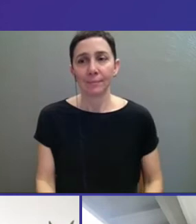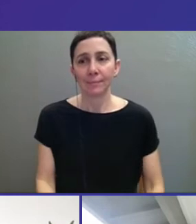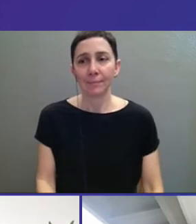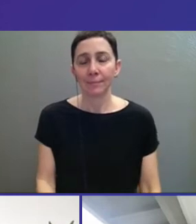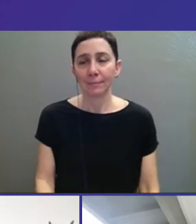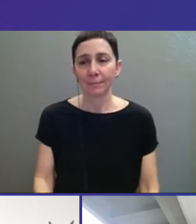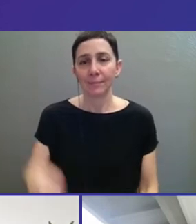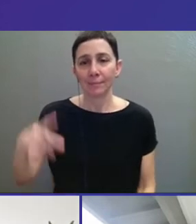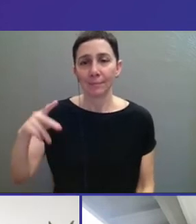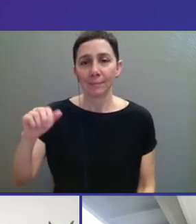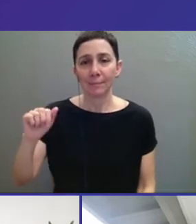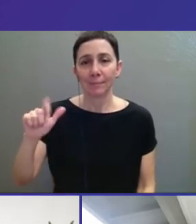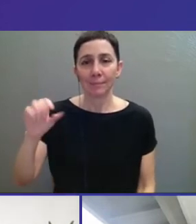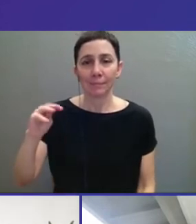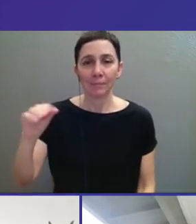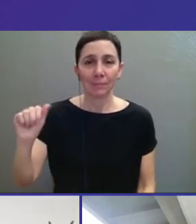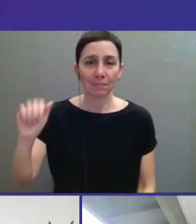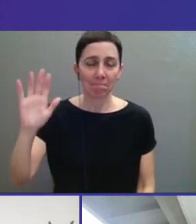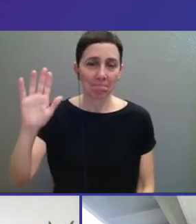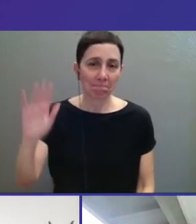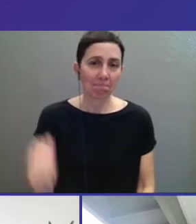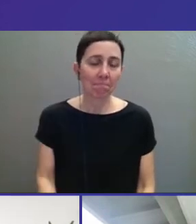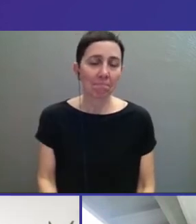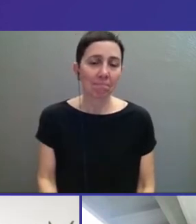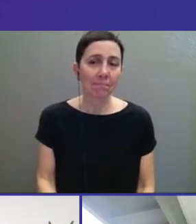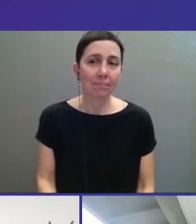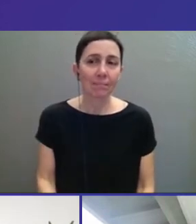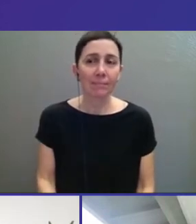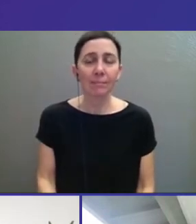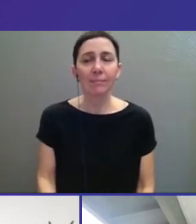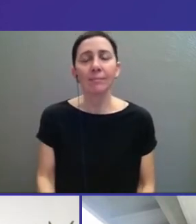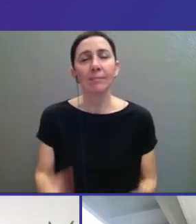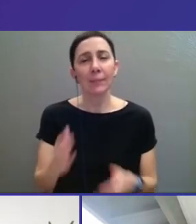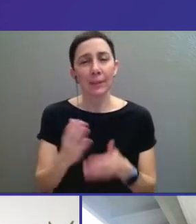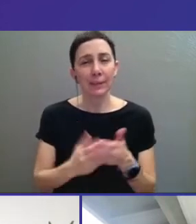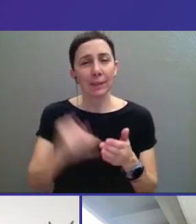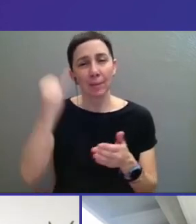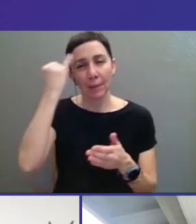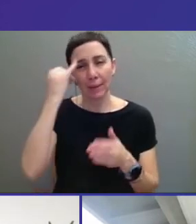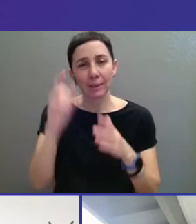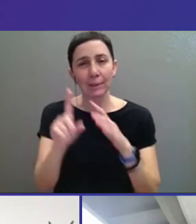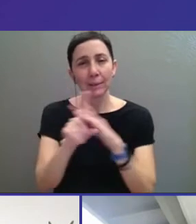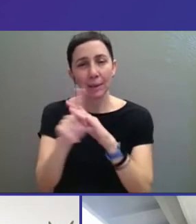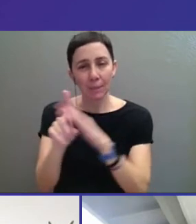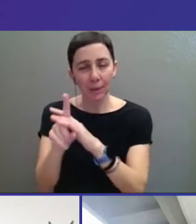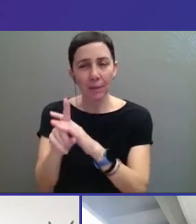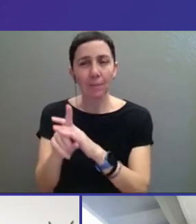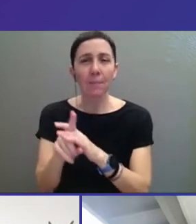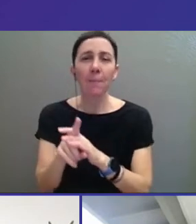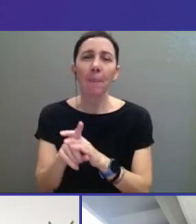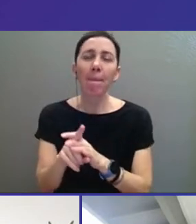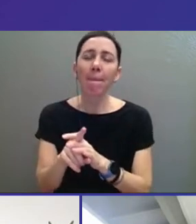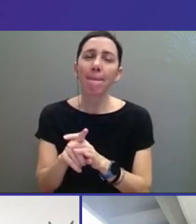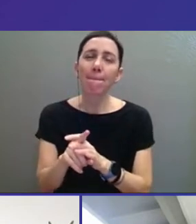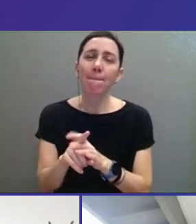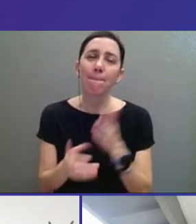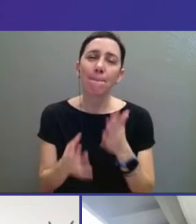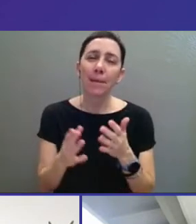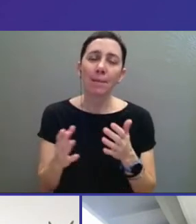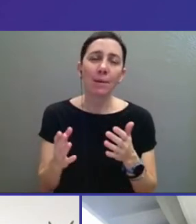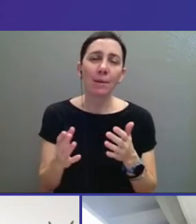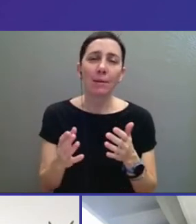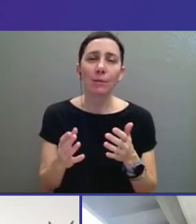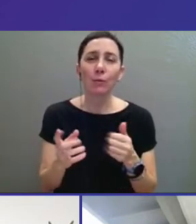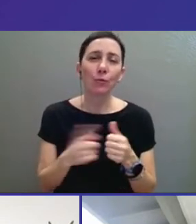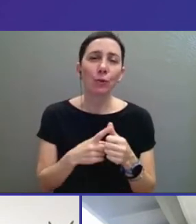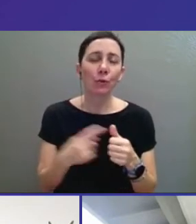This is Paloma speaking. A few things are coming to me, but maybe most present with me is that